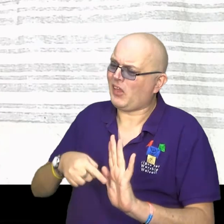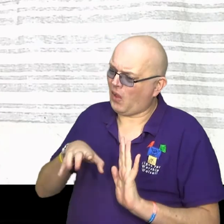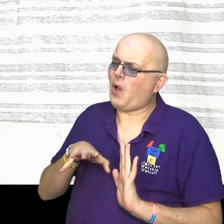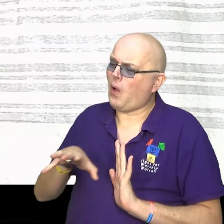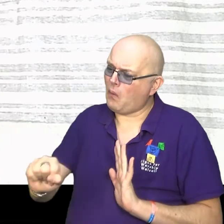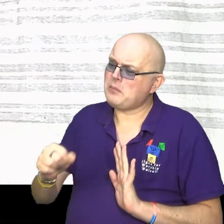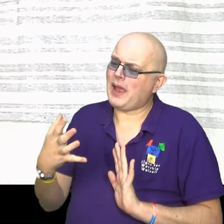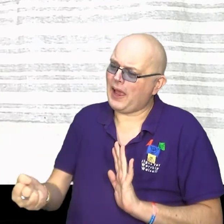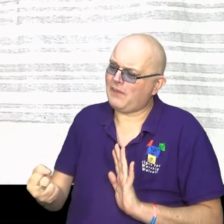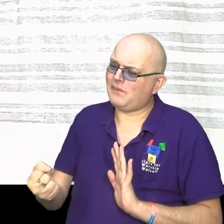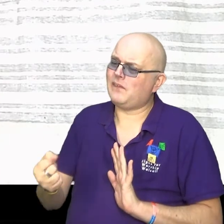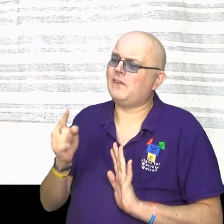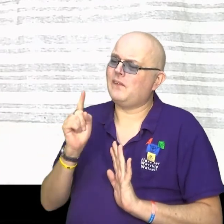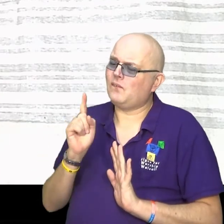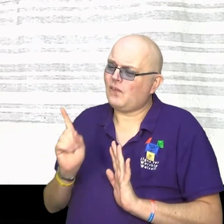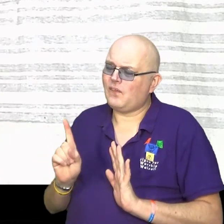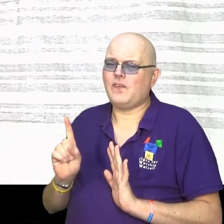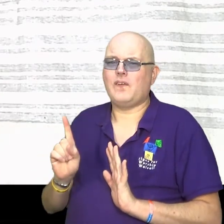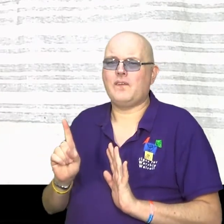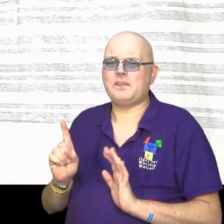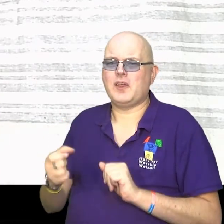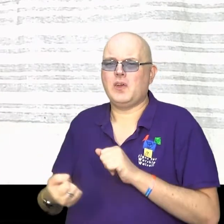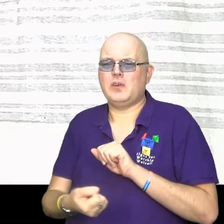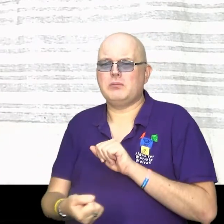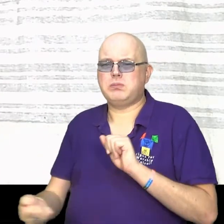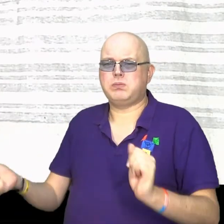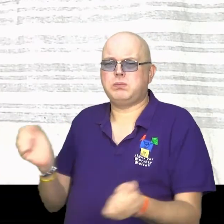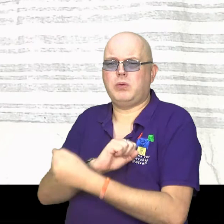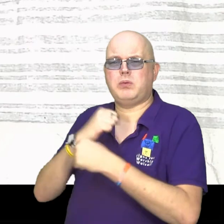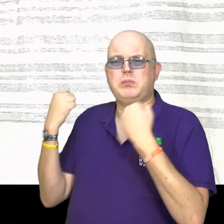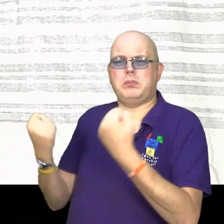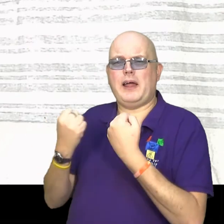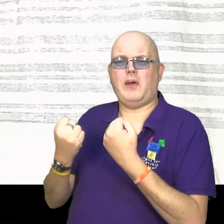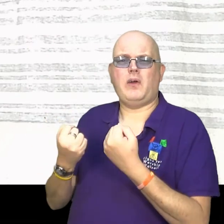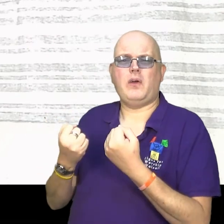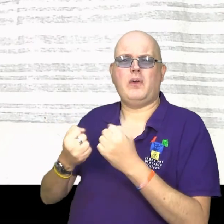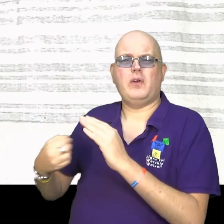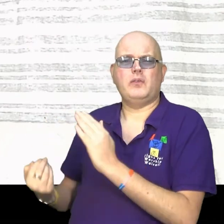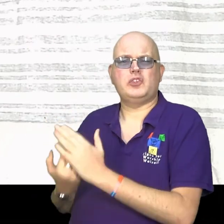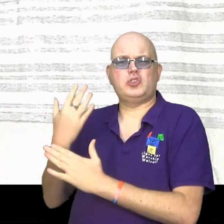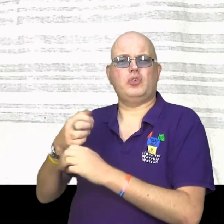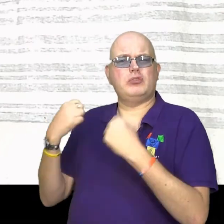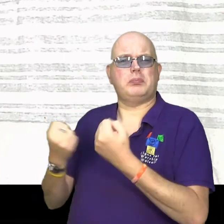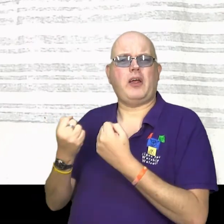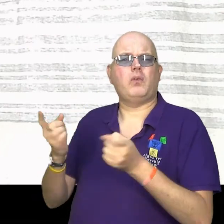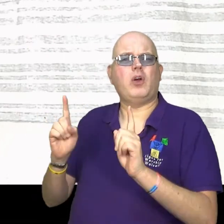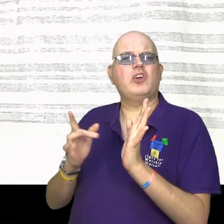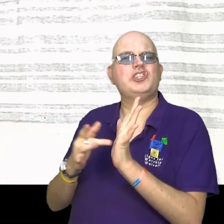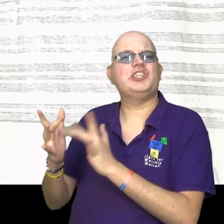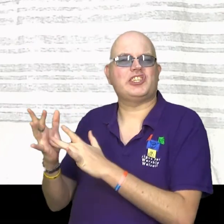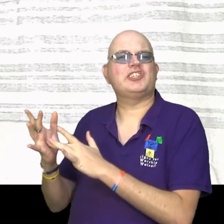them the hope that is a transforming and restorative power of Jesus.